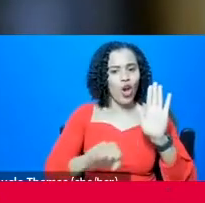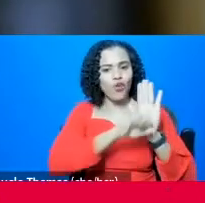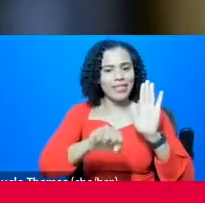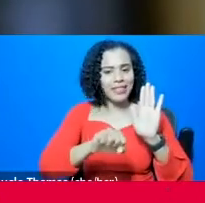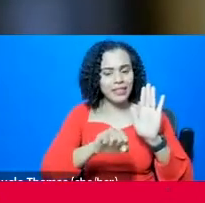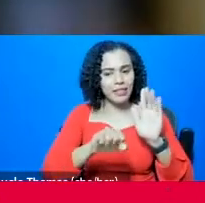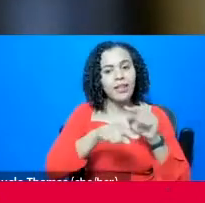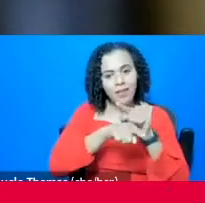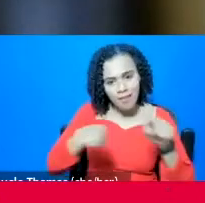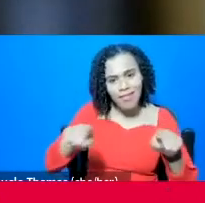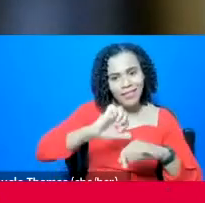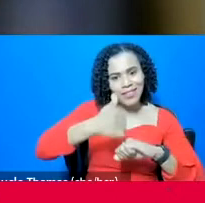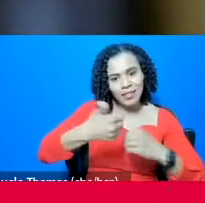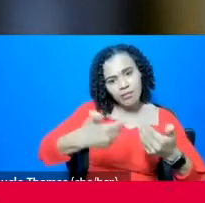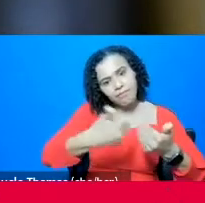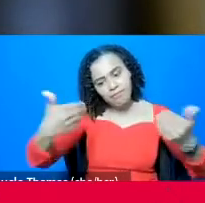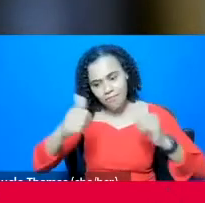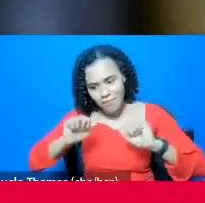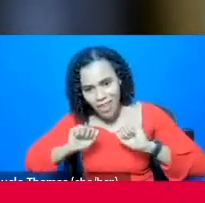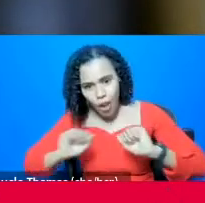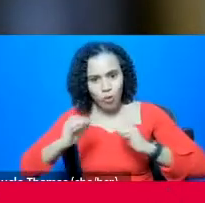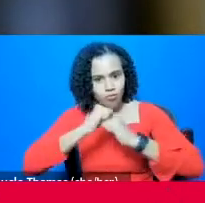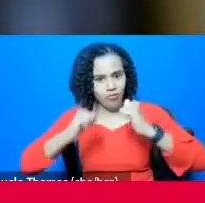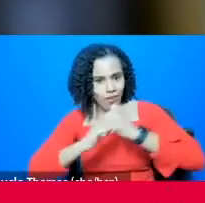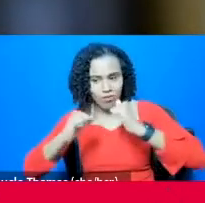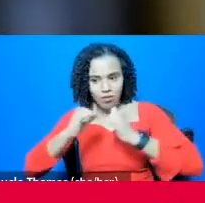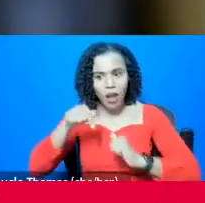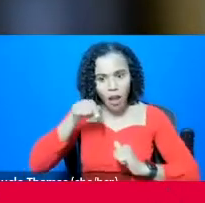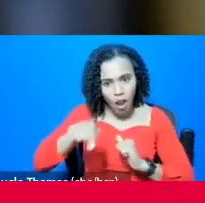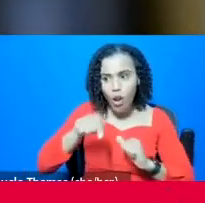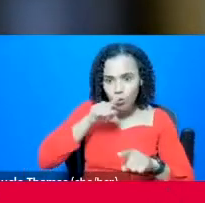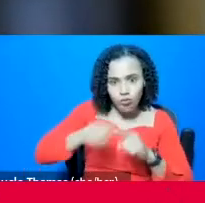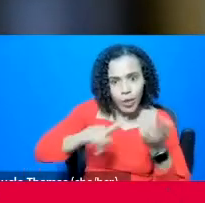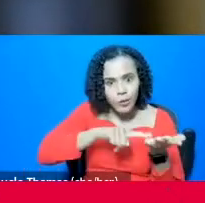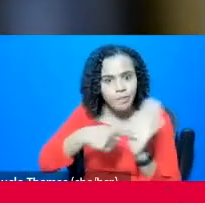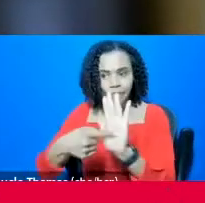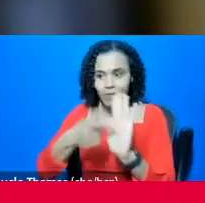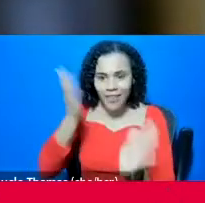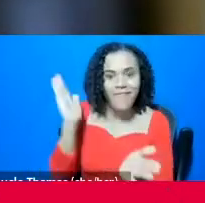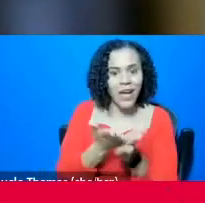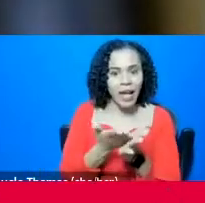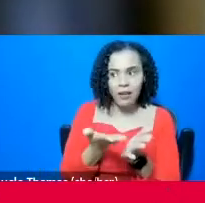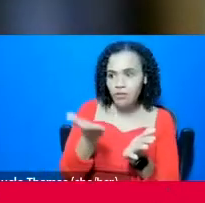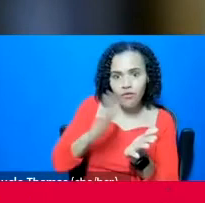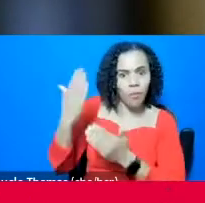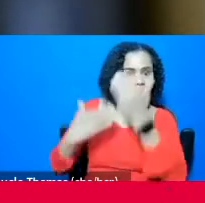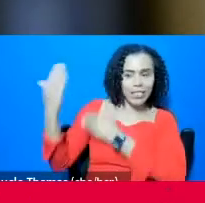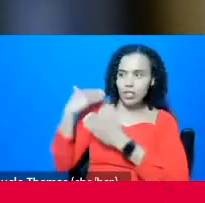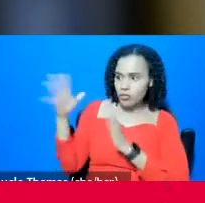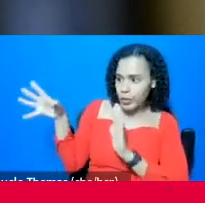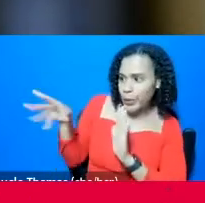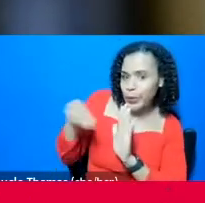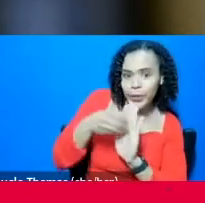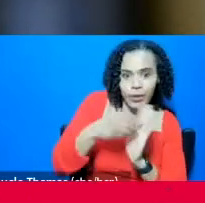to obtain the historically factual accounts of history and education, those that I would